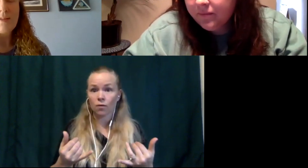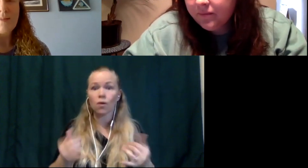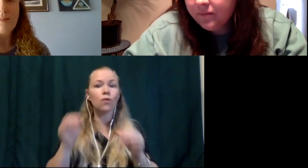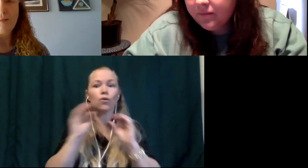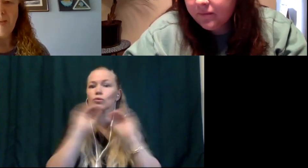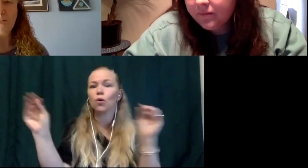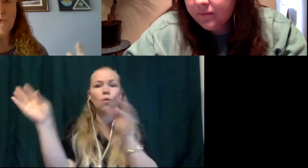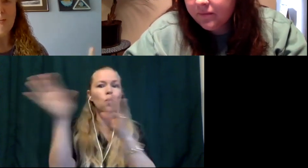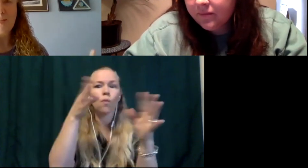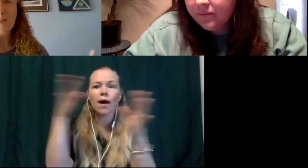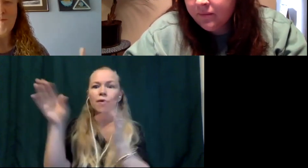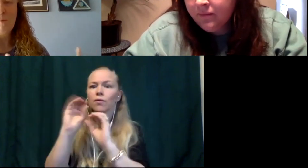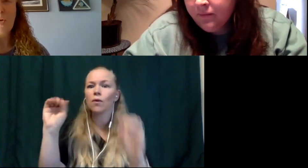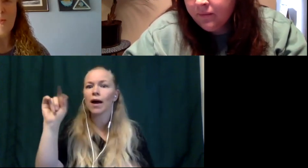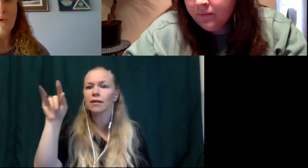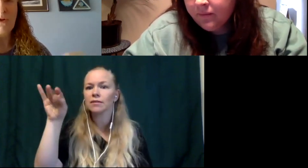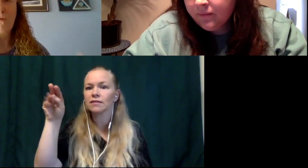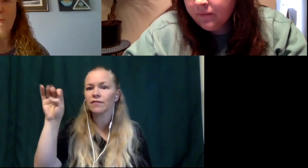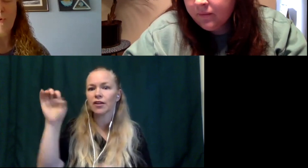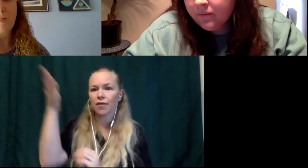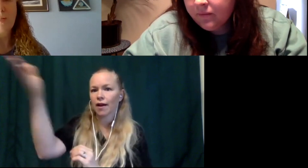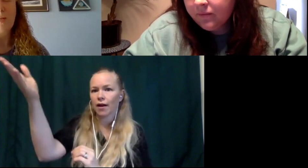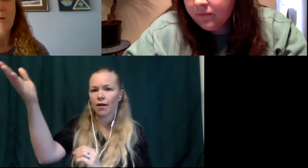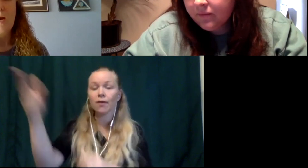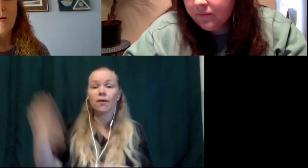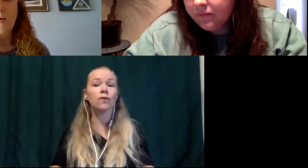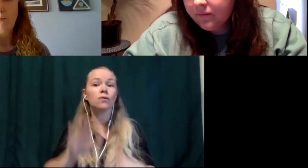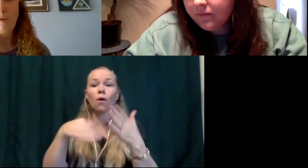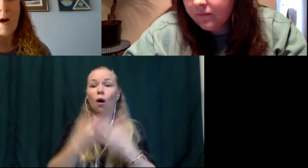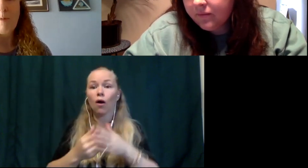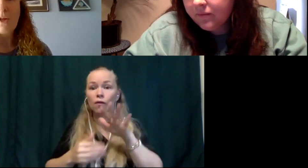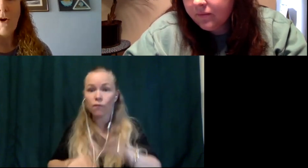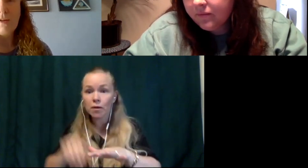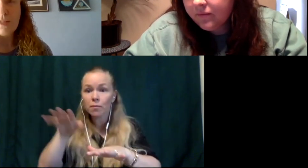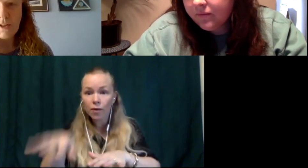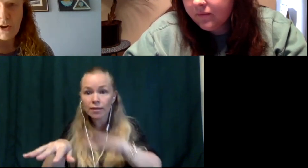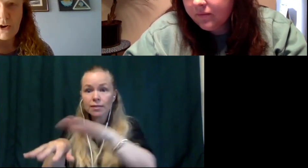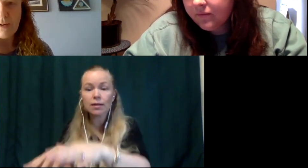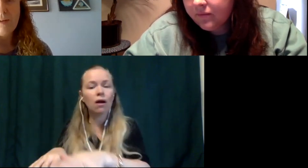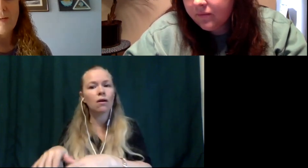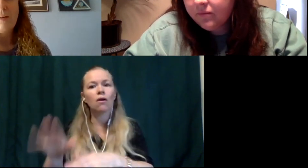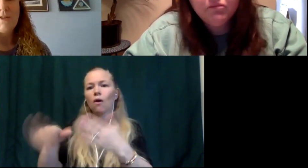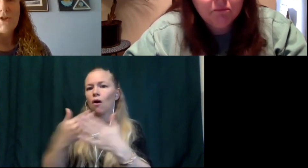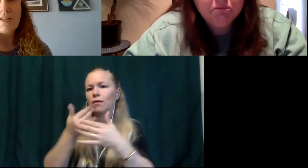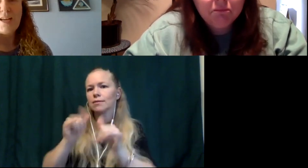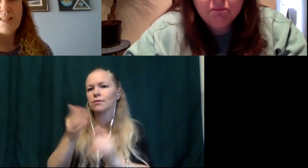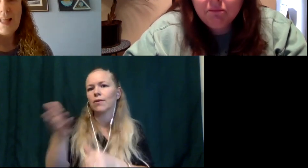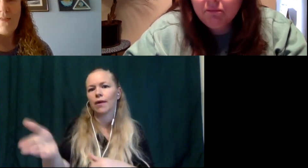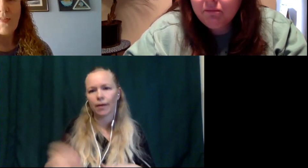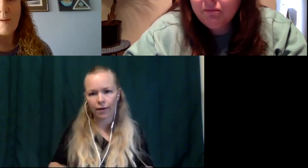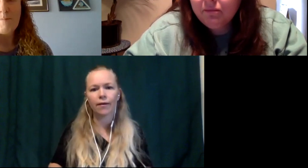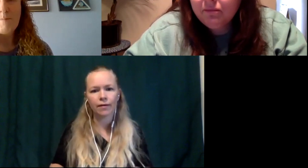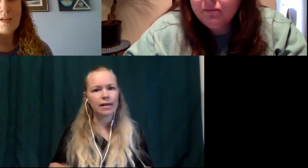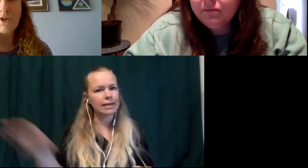that the astronauts put on the moon, their footprints, they're probably all still there just as they